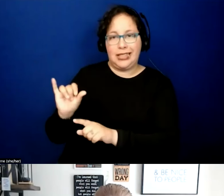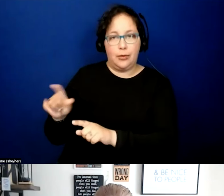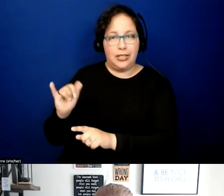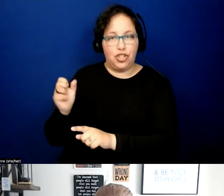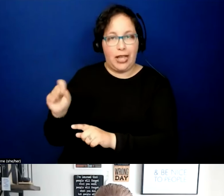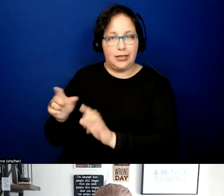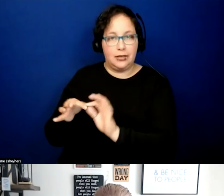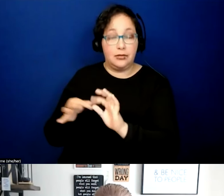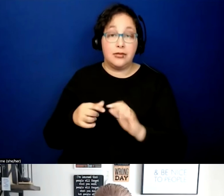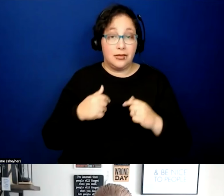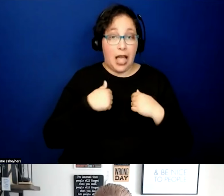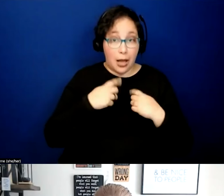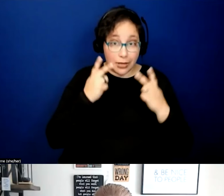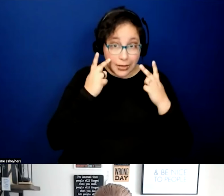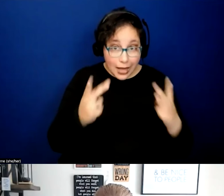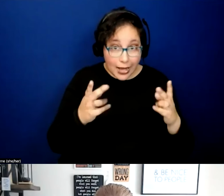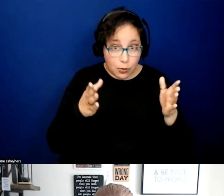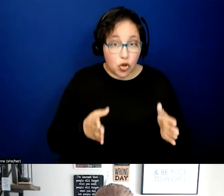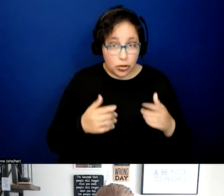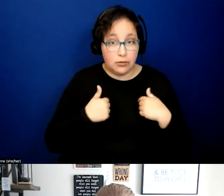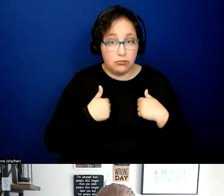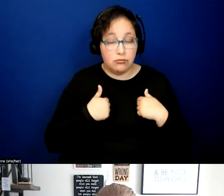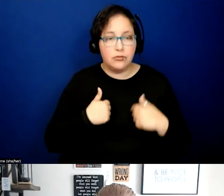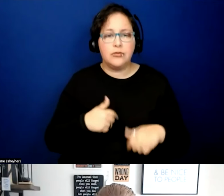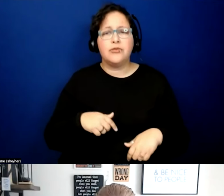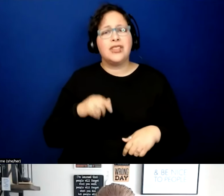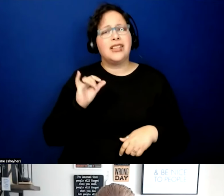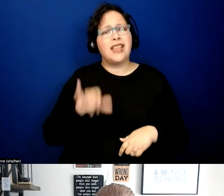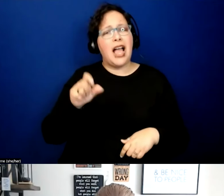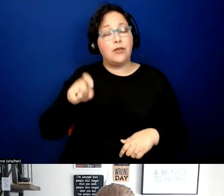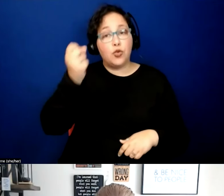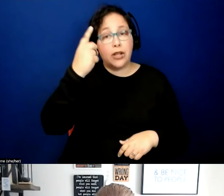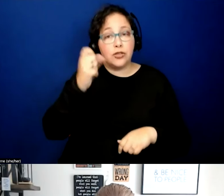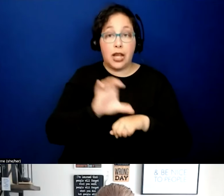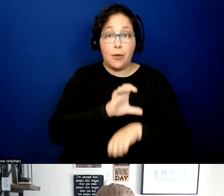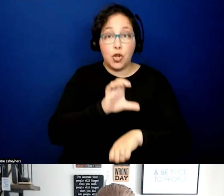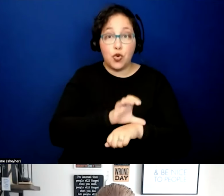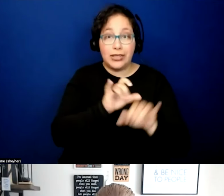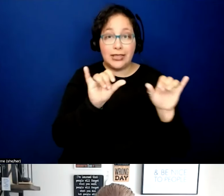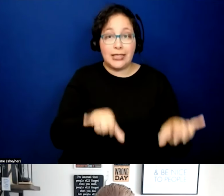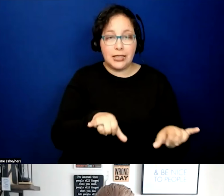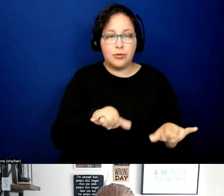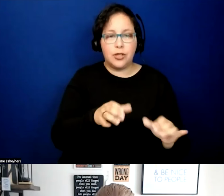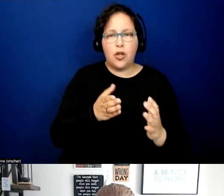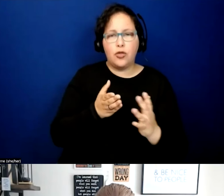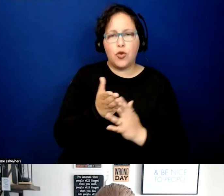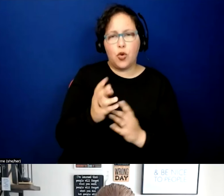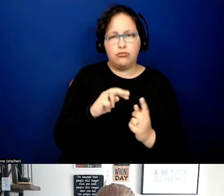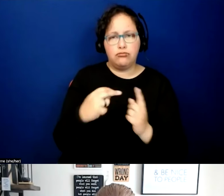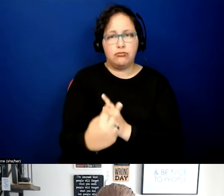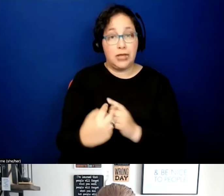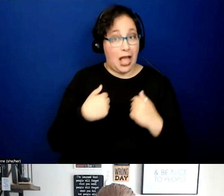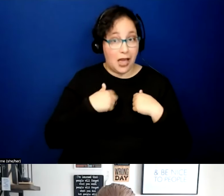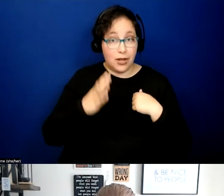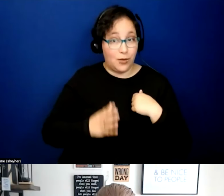are about kind of like understanding computing systems from a perspective that you have probably never experienced